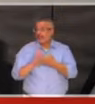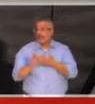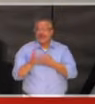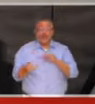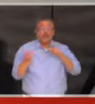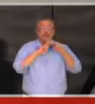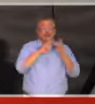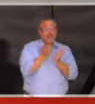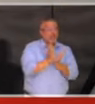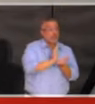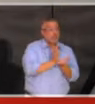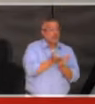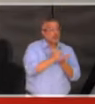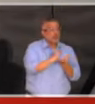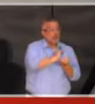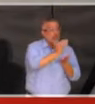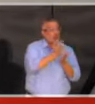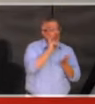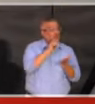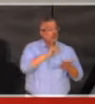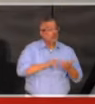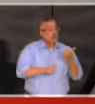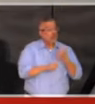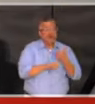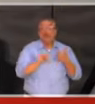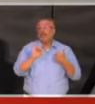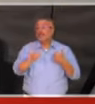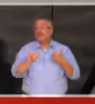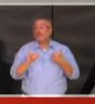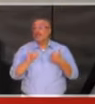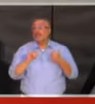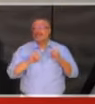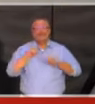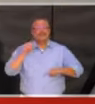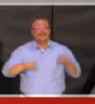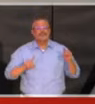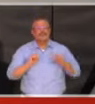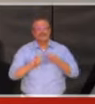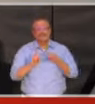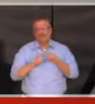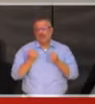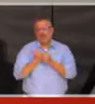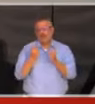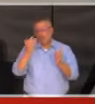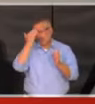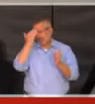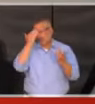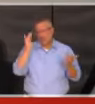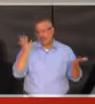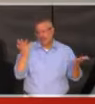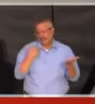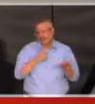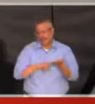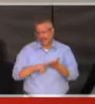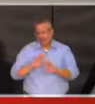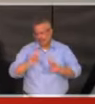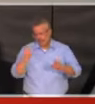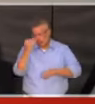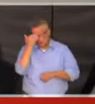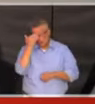aid as a consequence of these investments across the board. You've heard everybody speak. You know what's in these bills, but I just want to